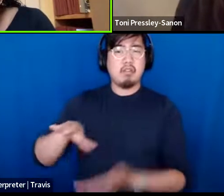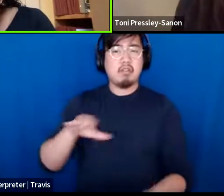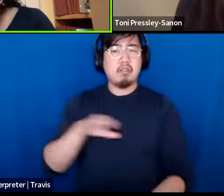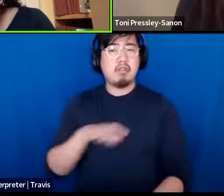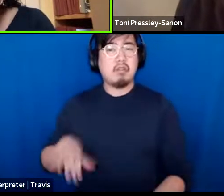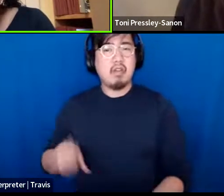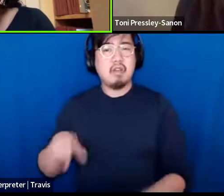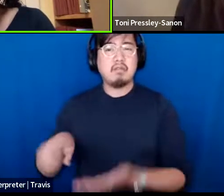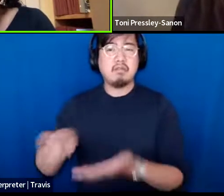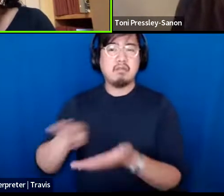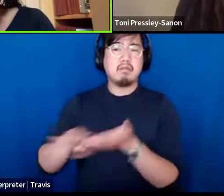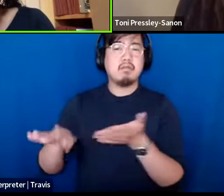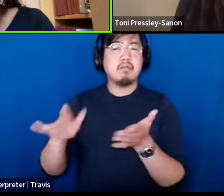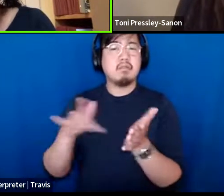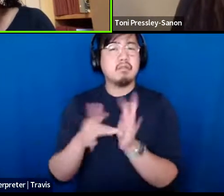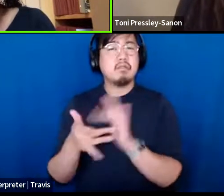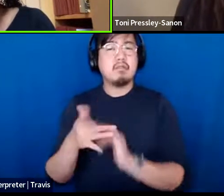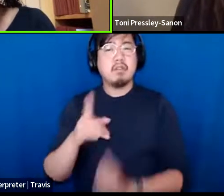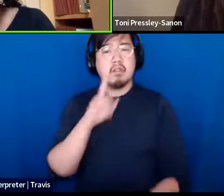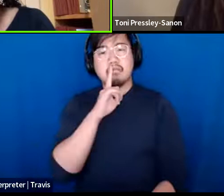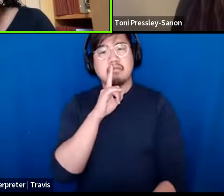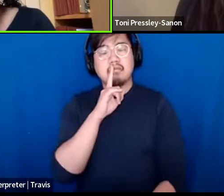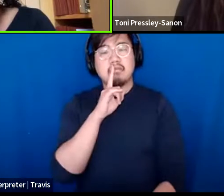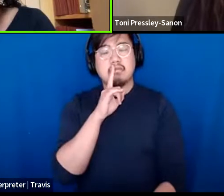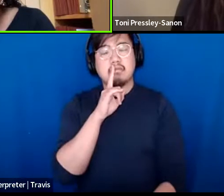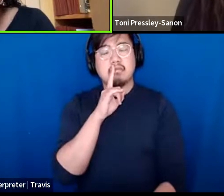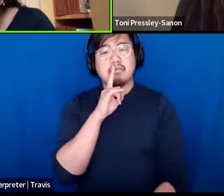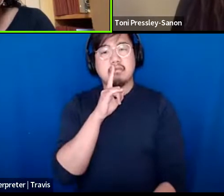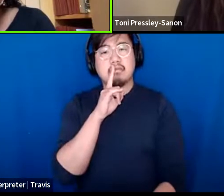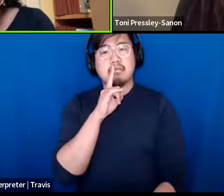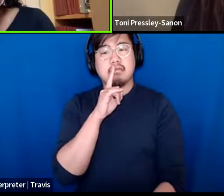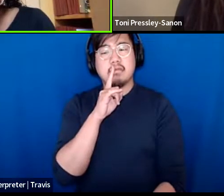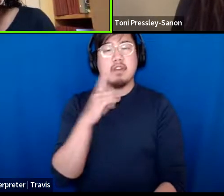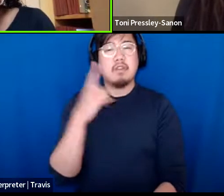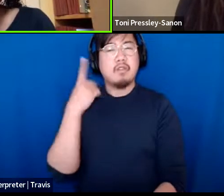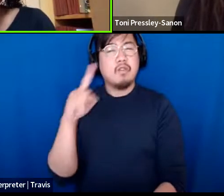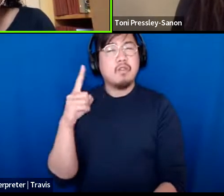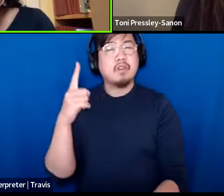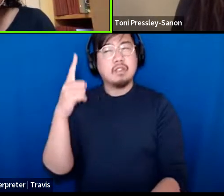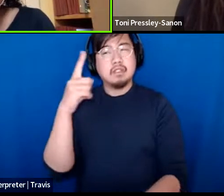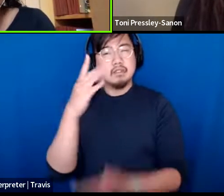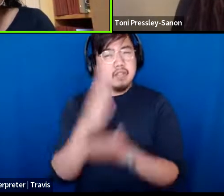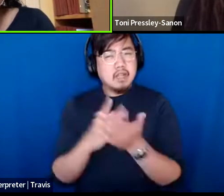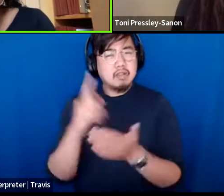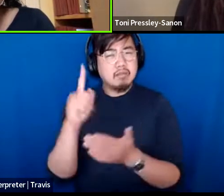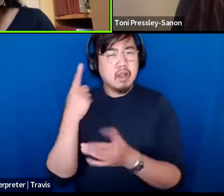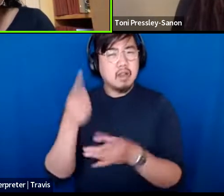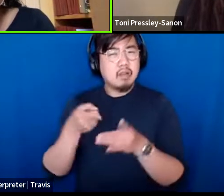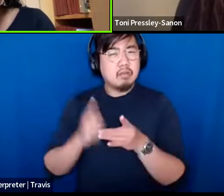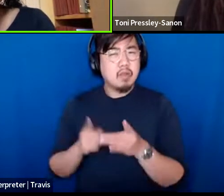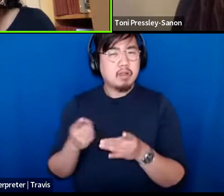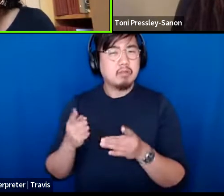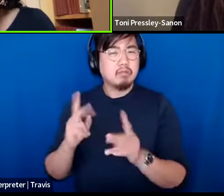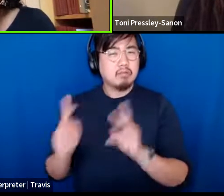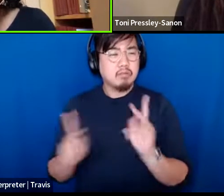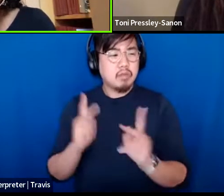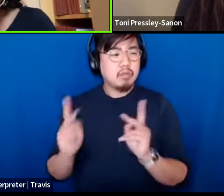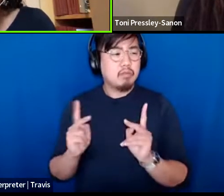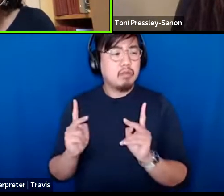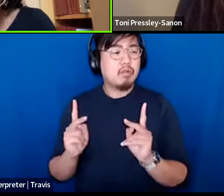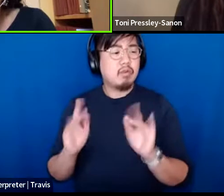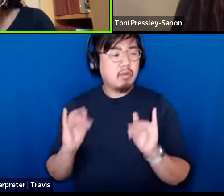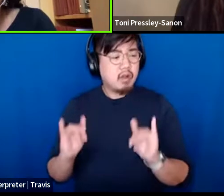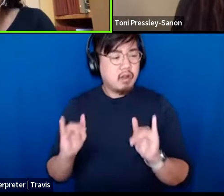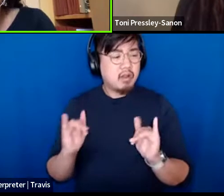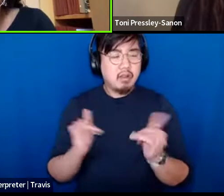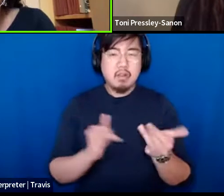Christian church, that mm-hmm. for many, there's a kind of merging of the traditions and practices. But within